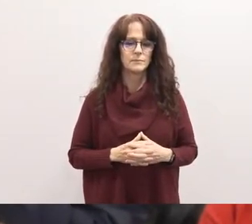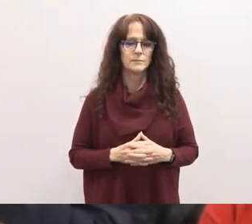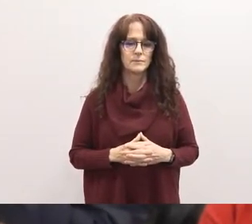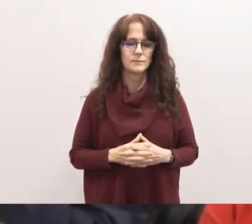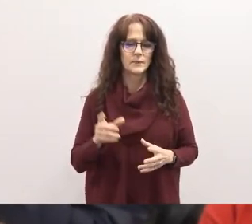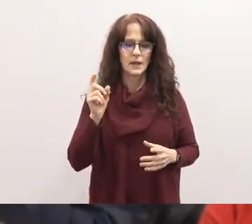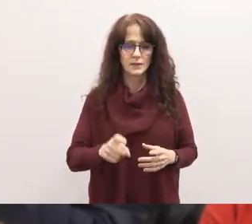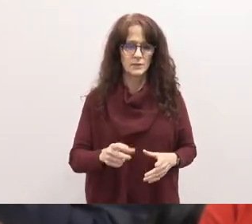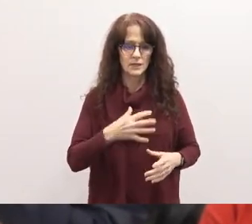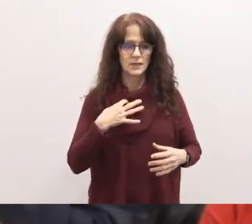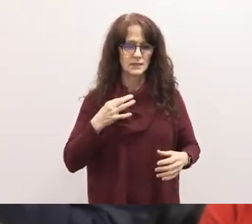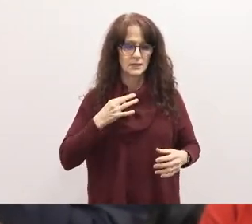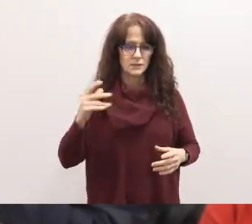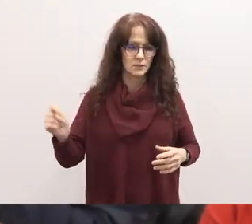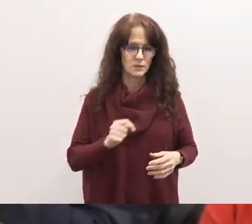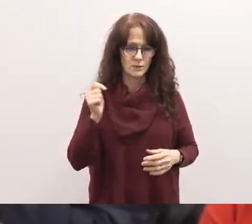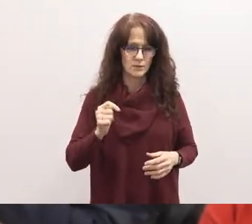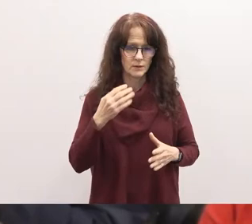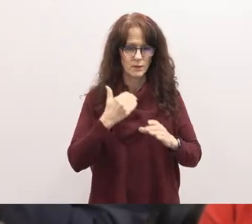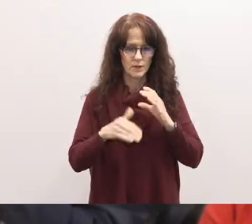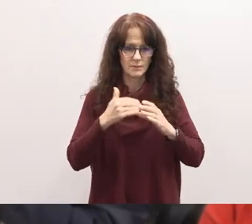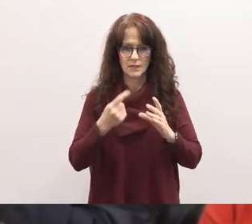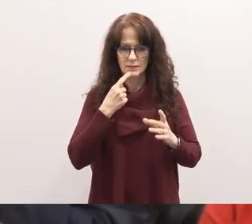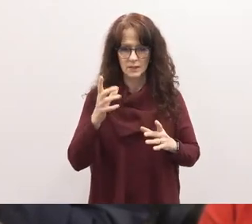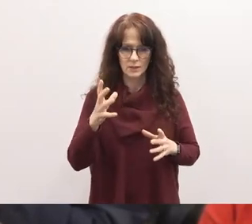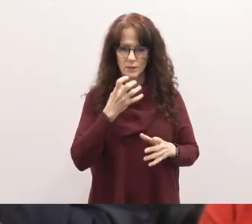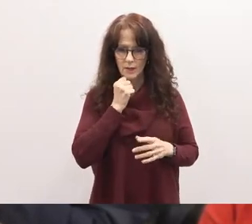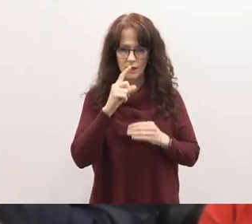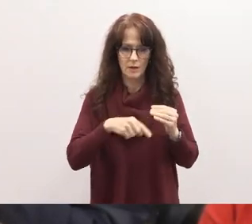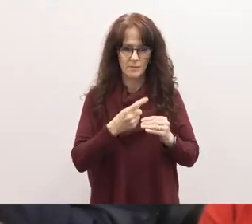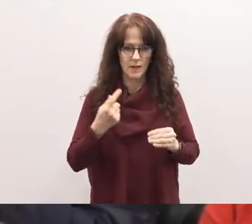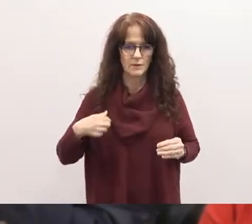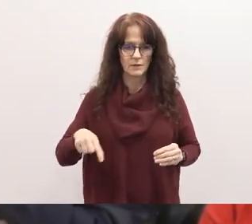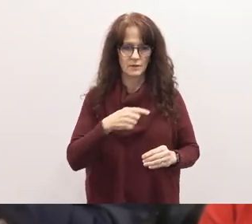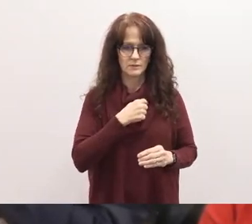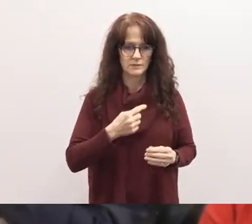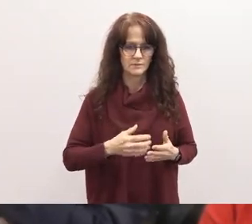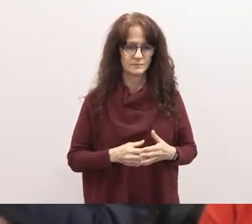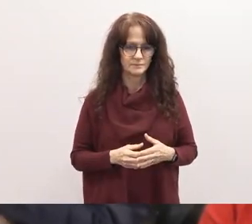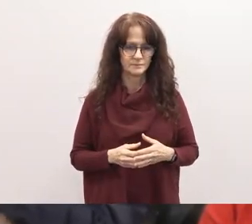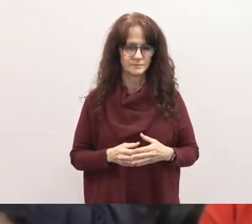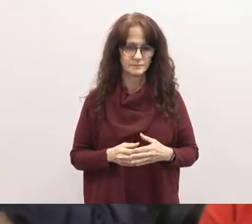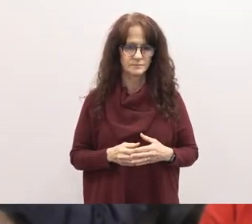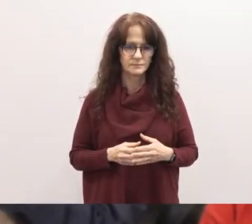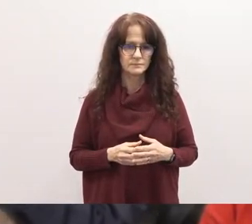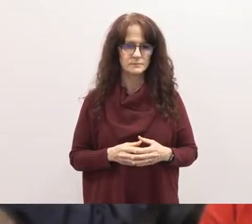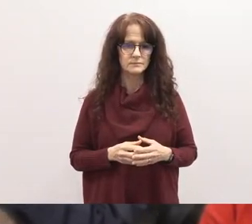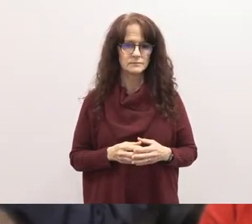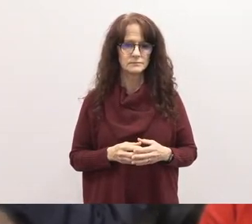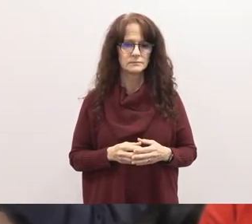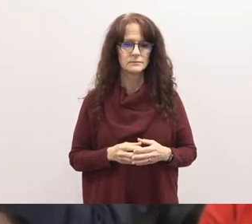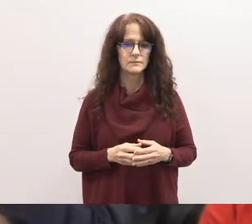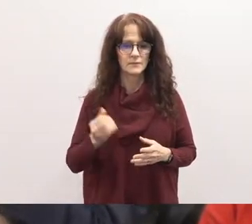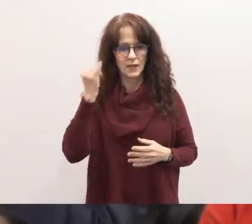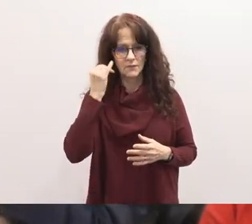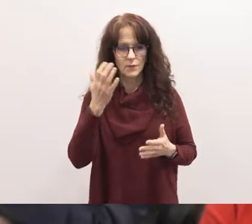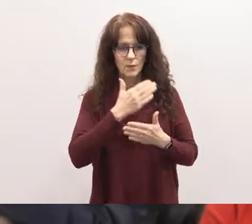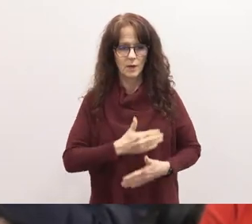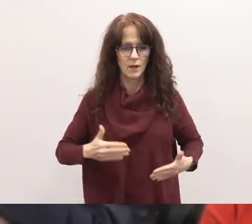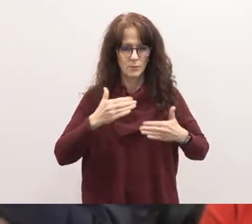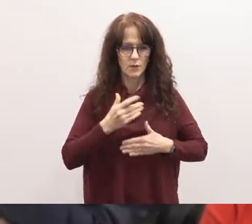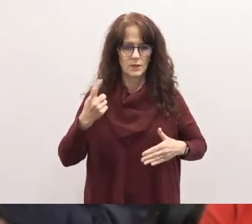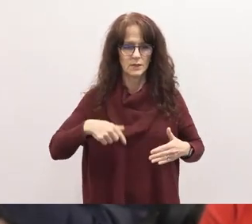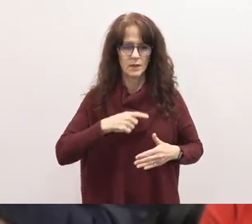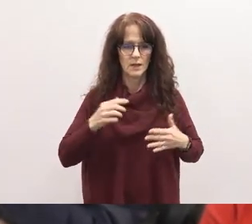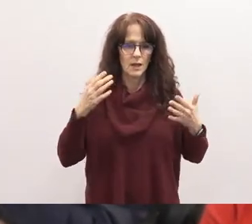I don't need T-shirt Tuesdays or emails that say you care about us, okay? If you appreciate us,